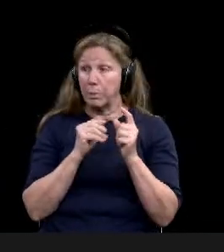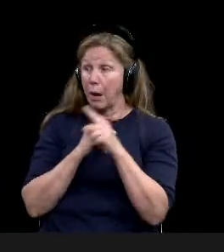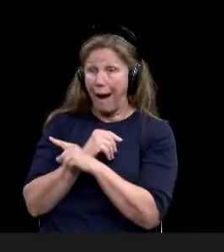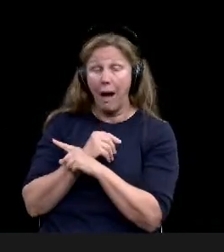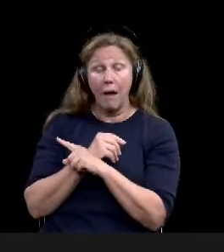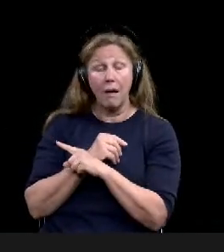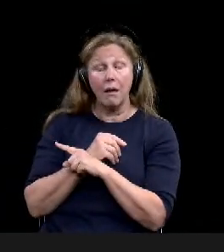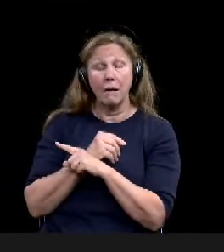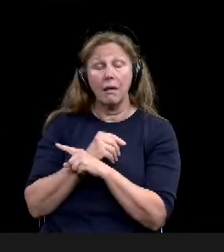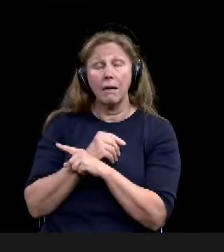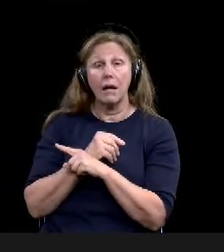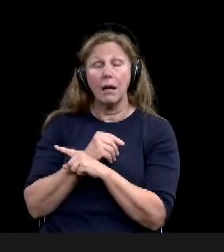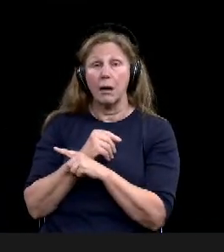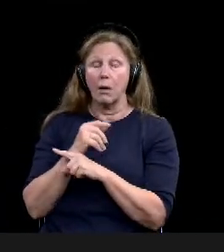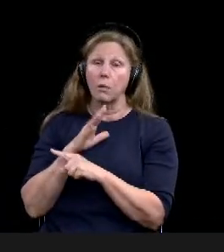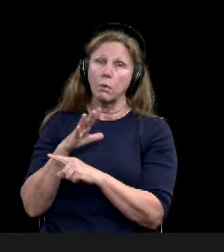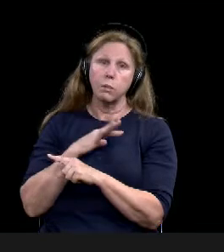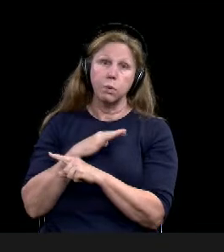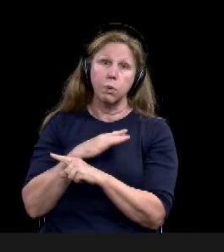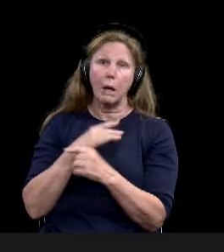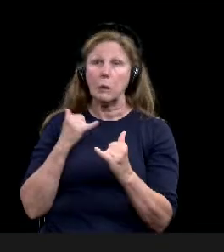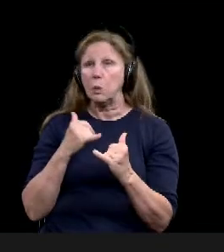stay vigilant.